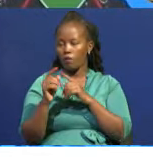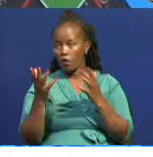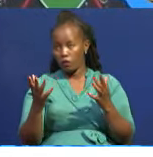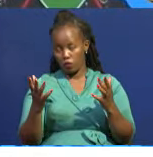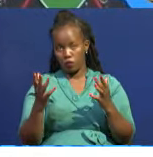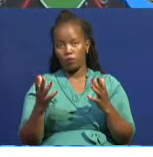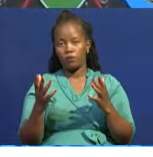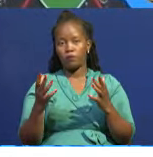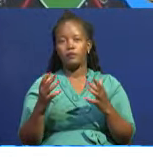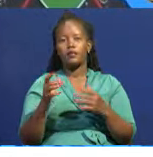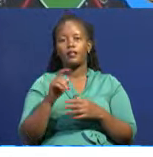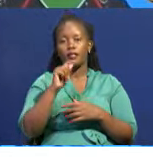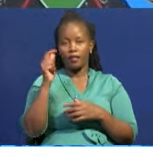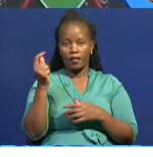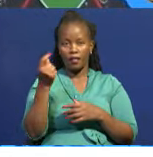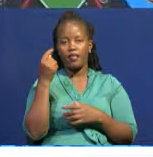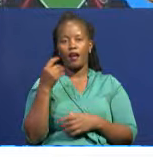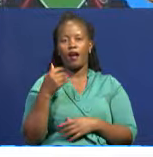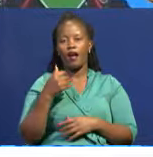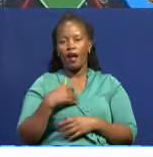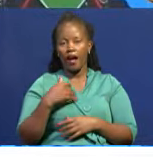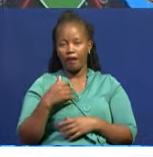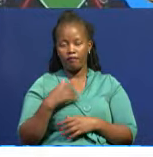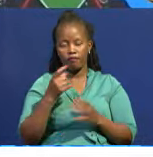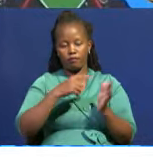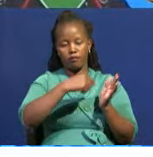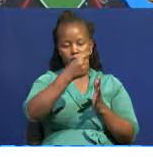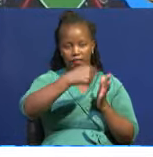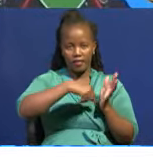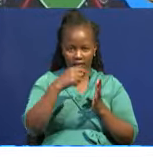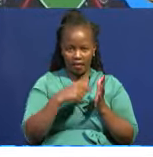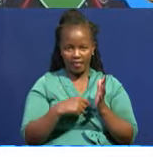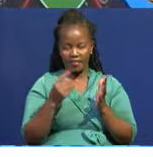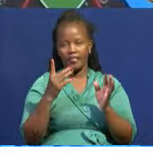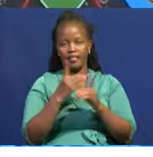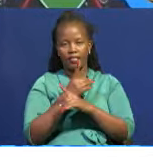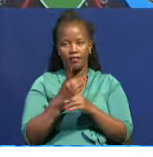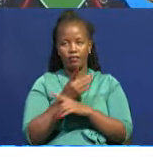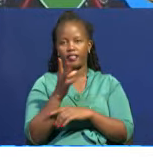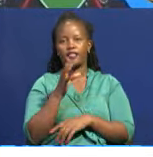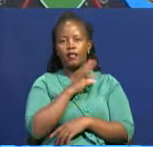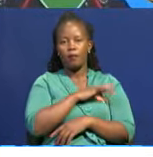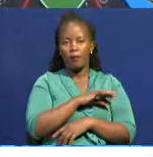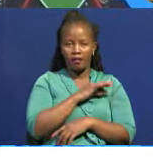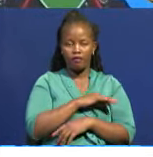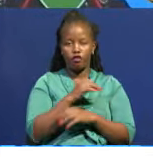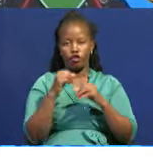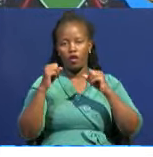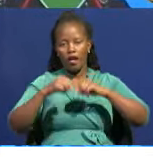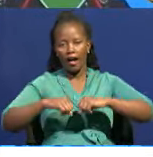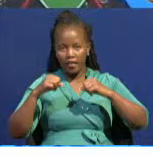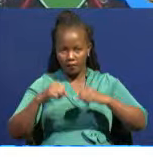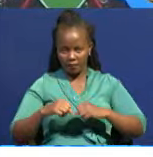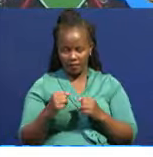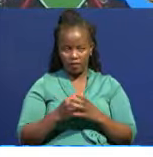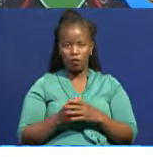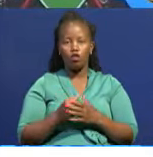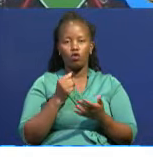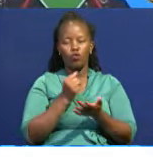Accordingly, Kenya has been able to sign mutually beneficial agreements in order to expand